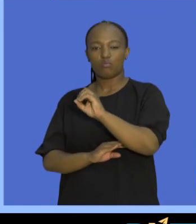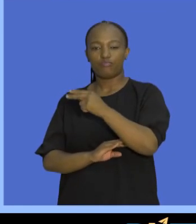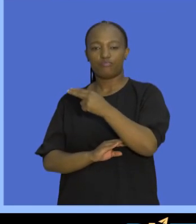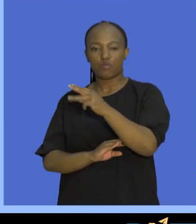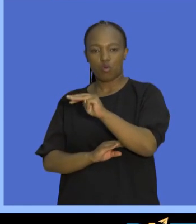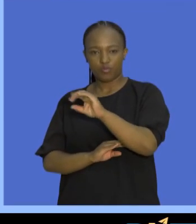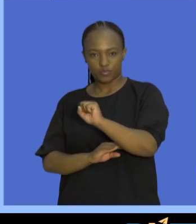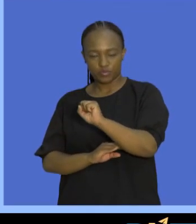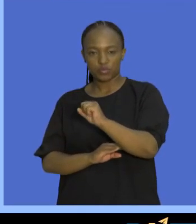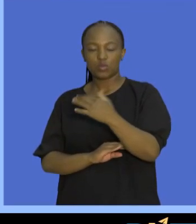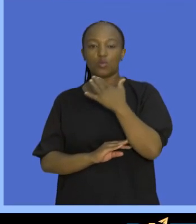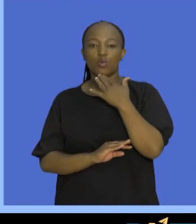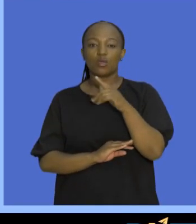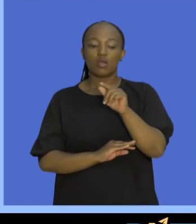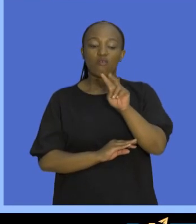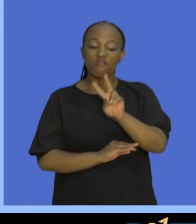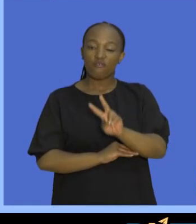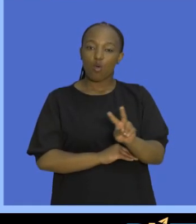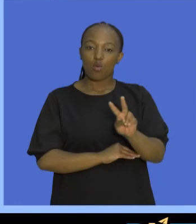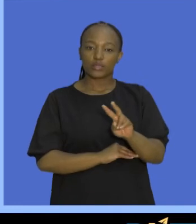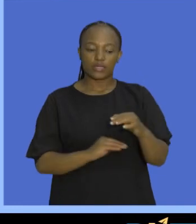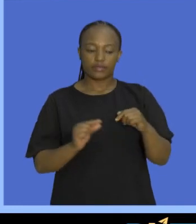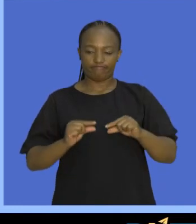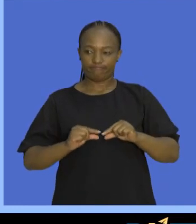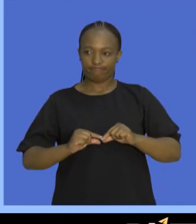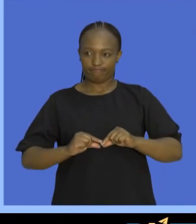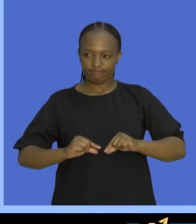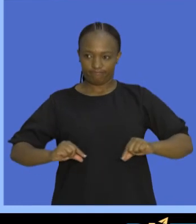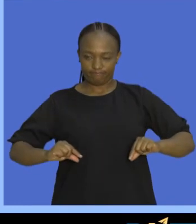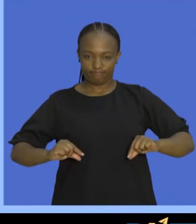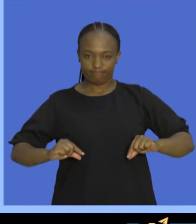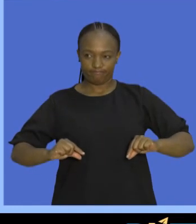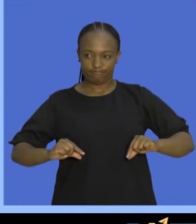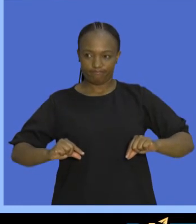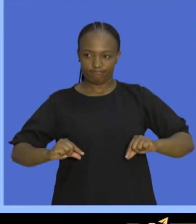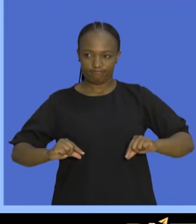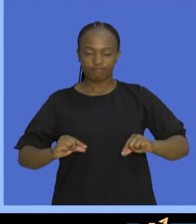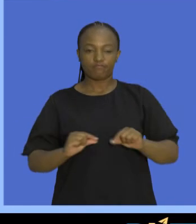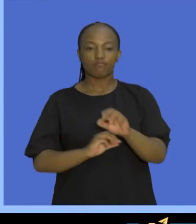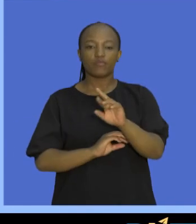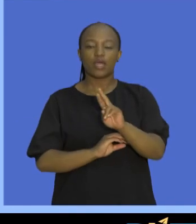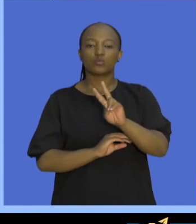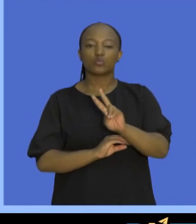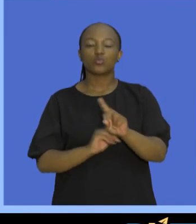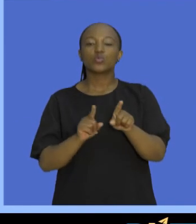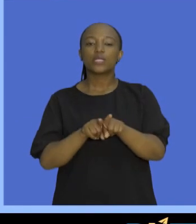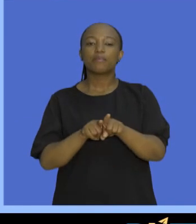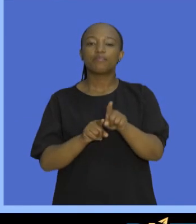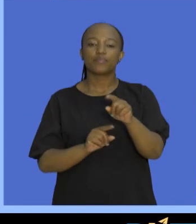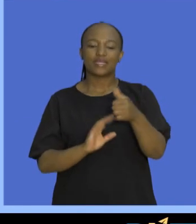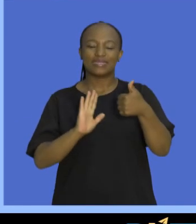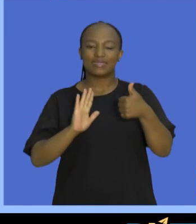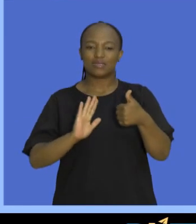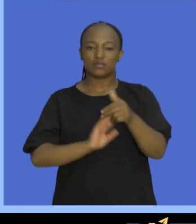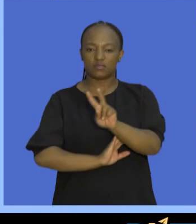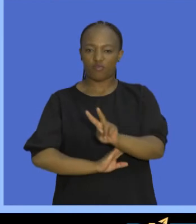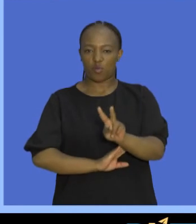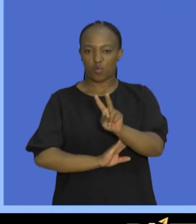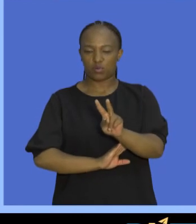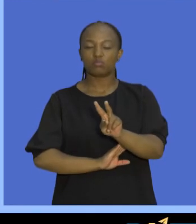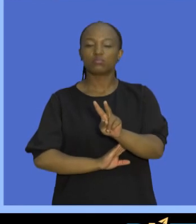ohms, okay? And then the voltage across, or the potential difference across R2 is also equal to 6